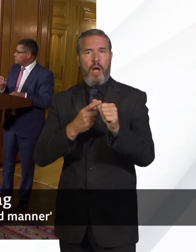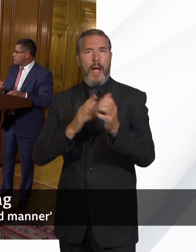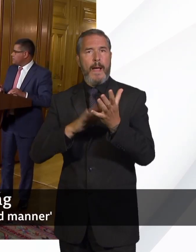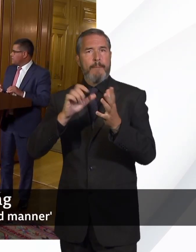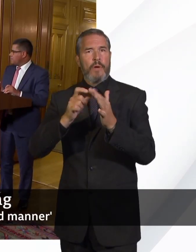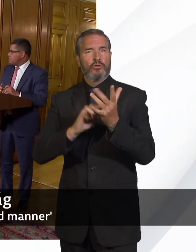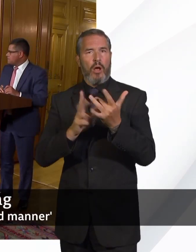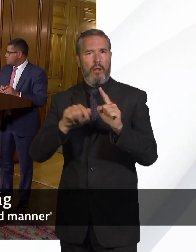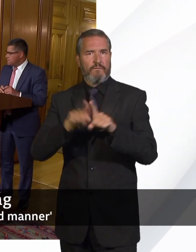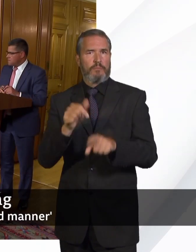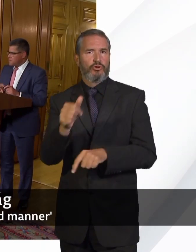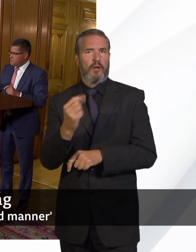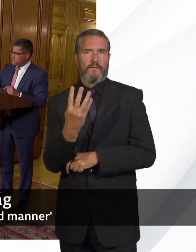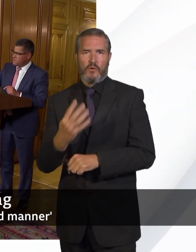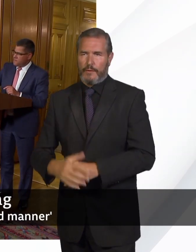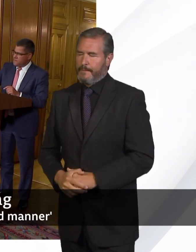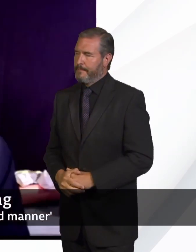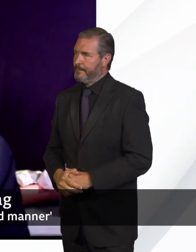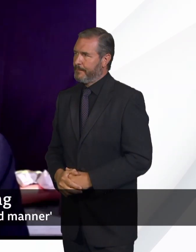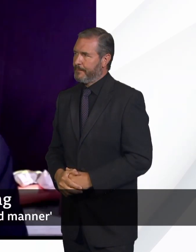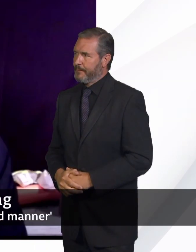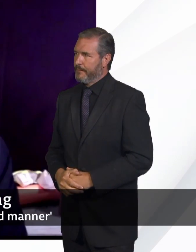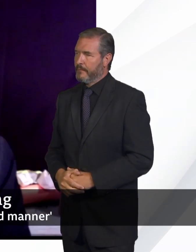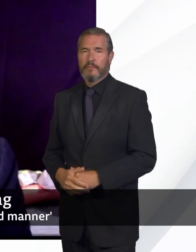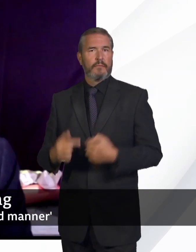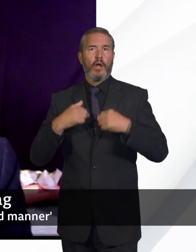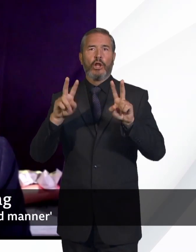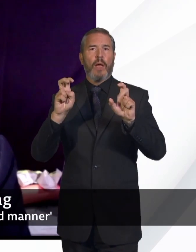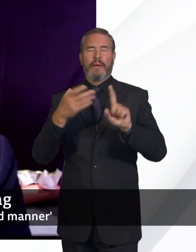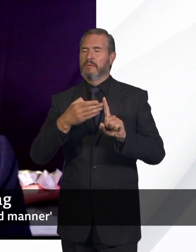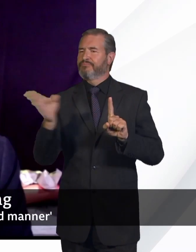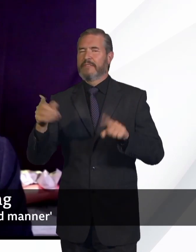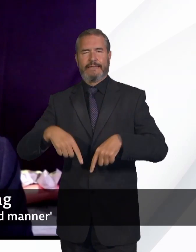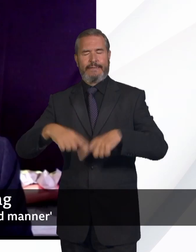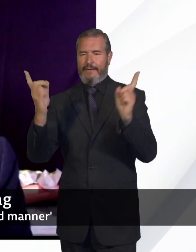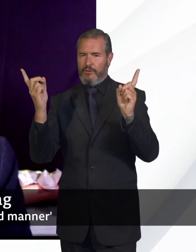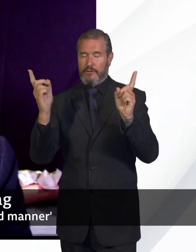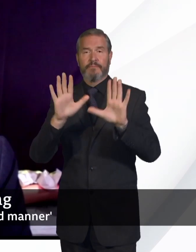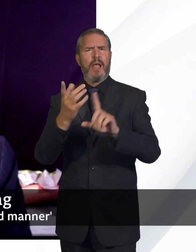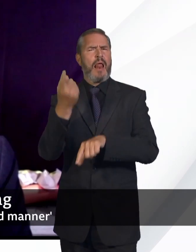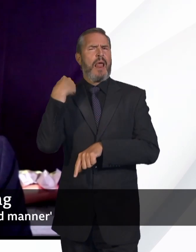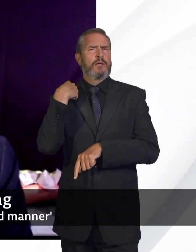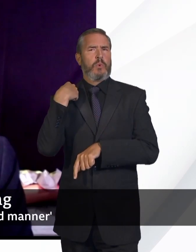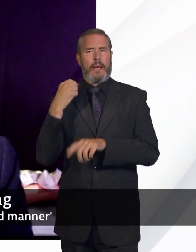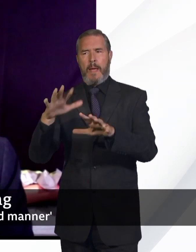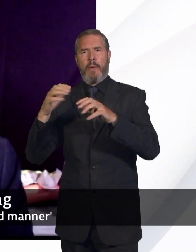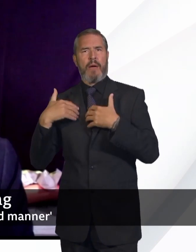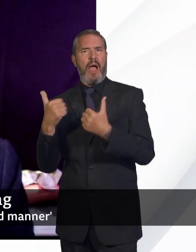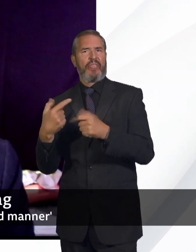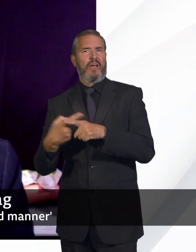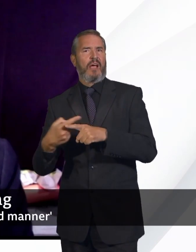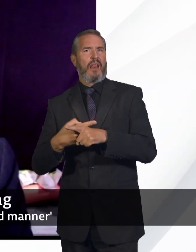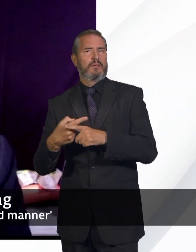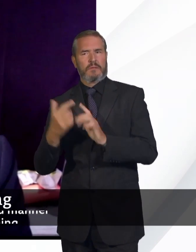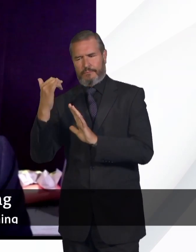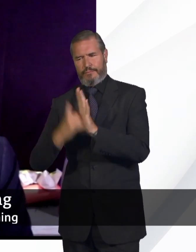4. Victoria. Thank you, Mr. Sharma. On an entirely different subject, last week a report from Public Health England was